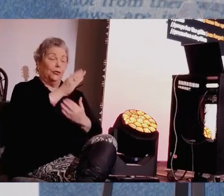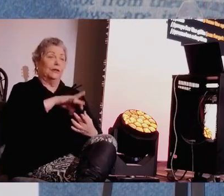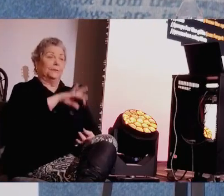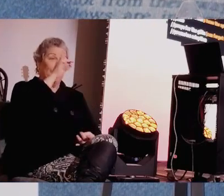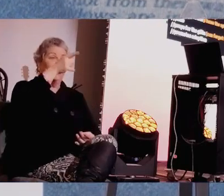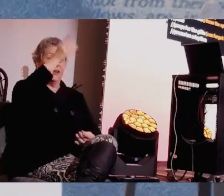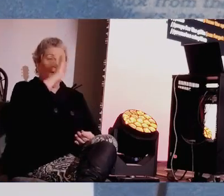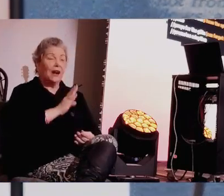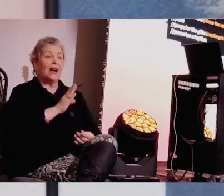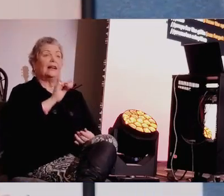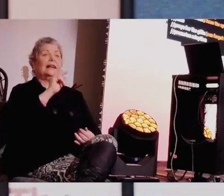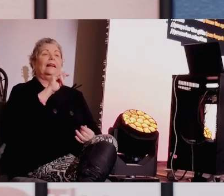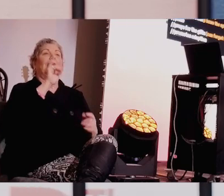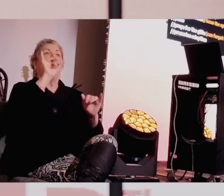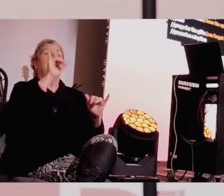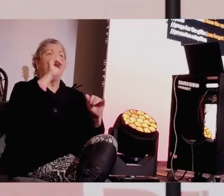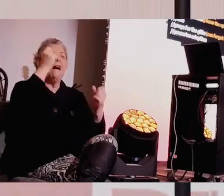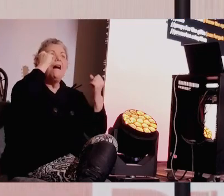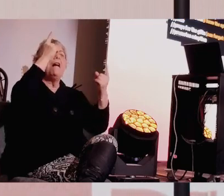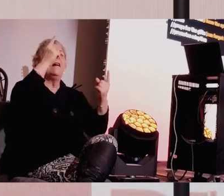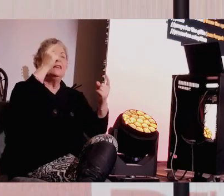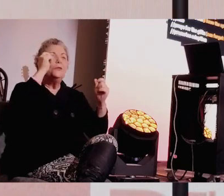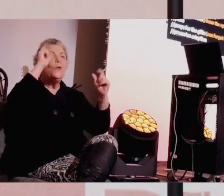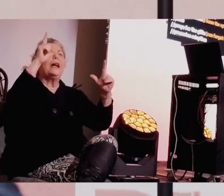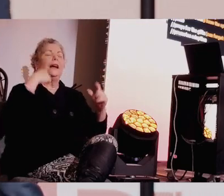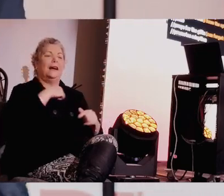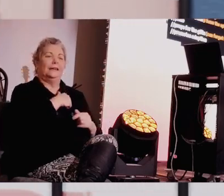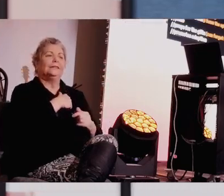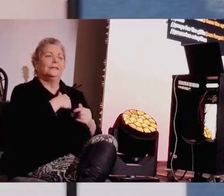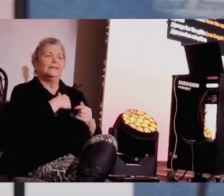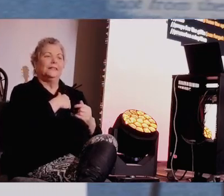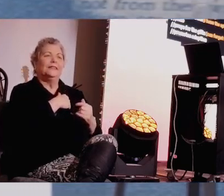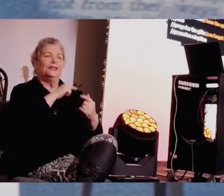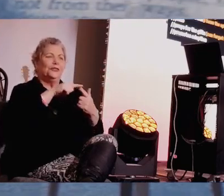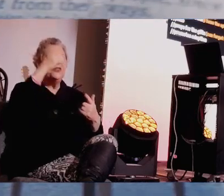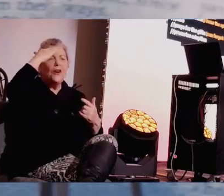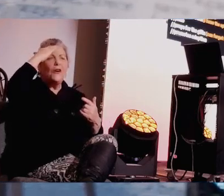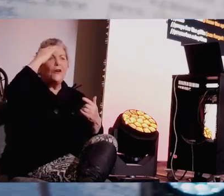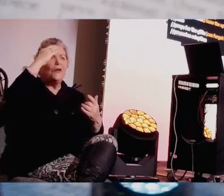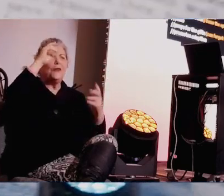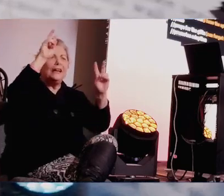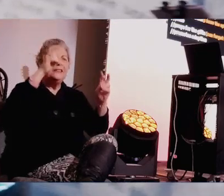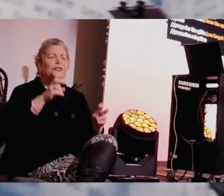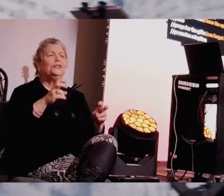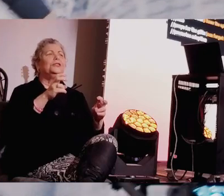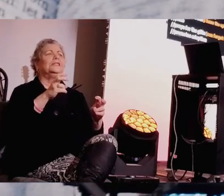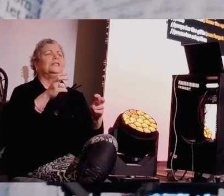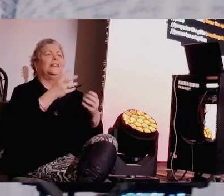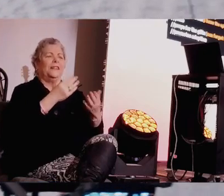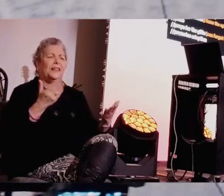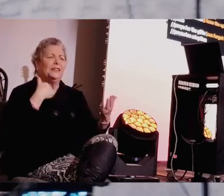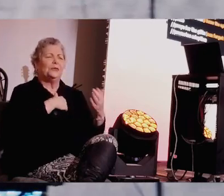Spirit enlightens us and shows us and awakens us to the depravity, to the issues, and then we